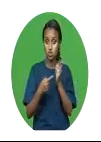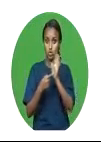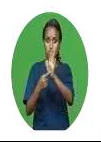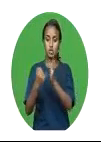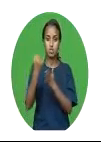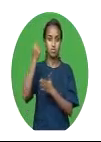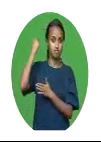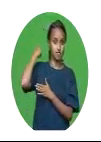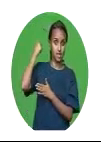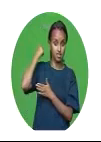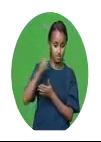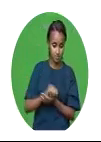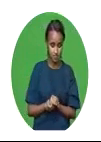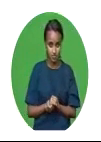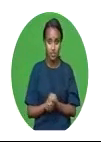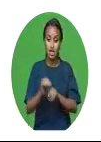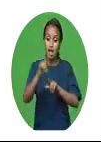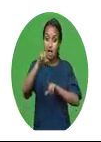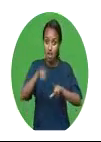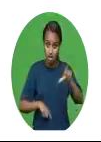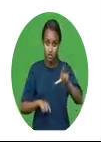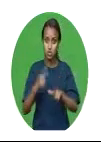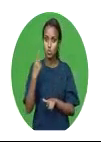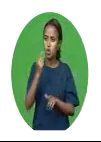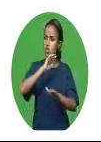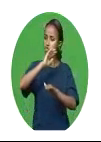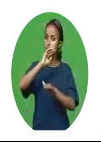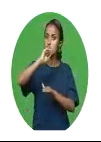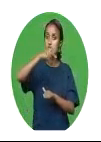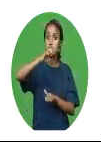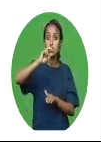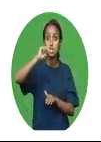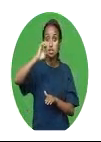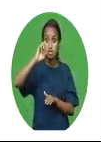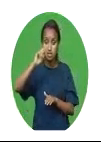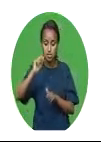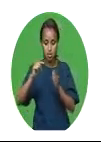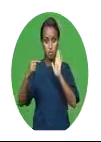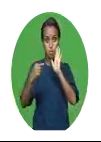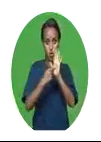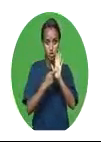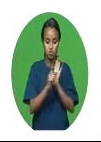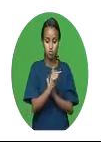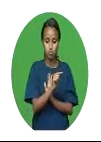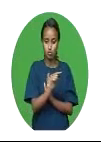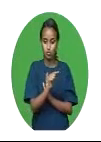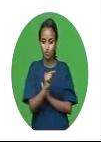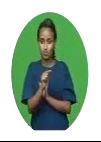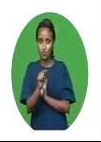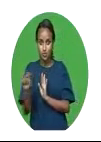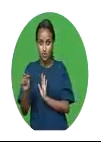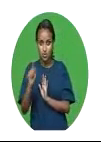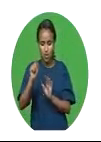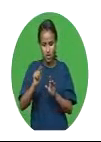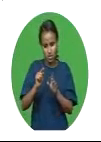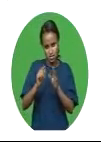figure. A line is one generated by a point moving away from fixed